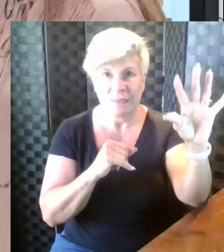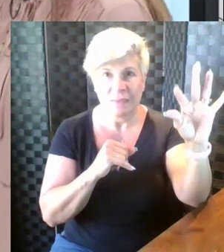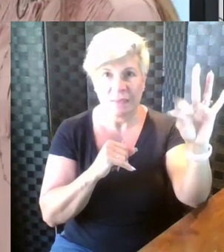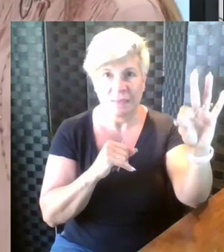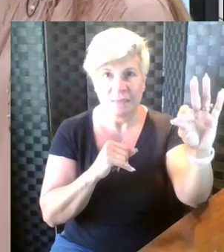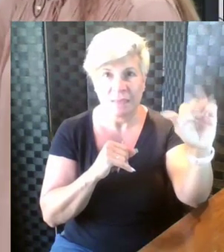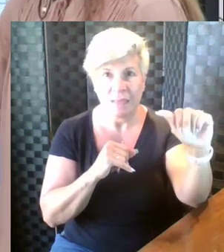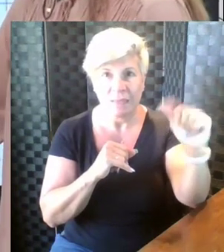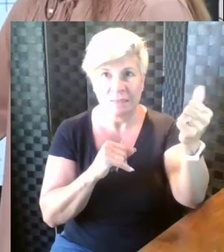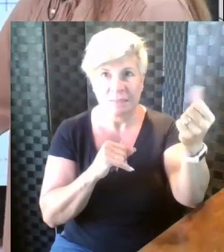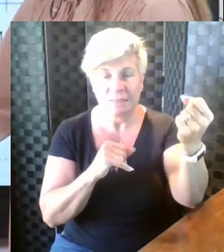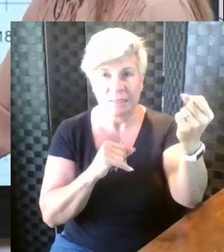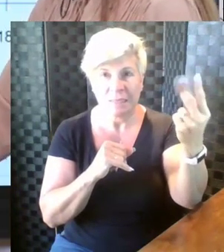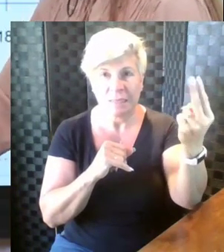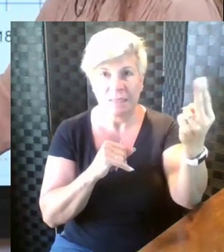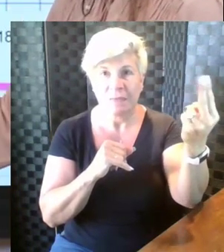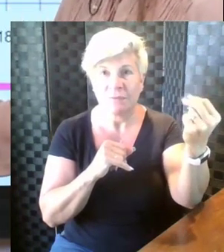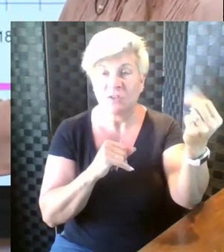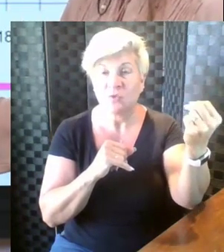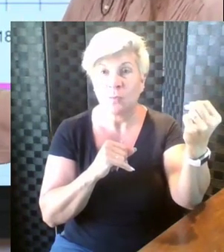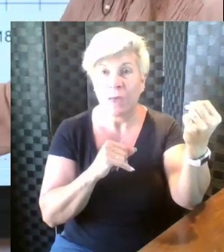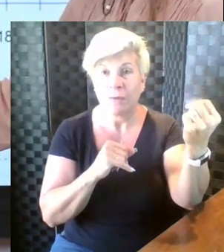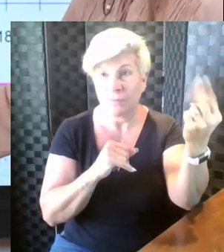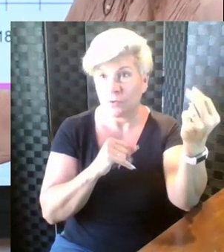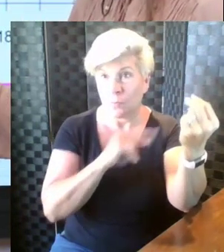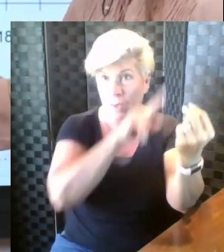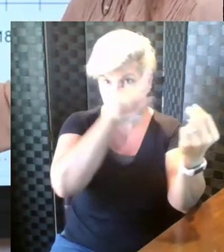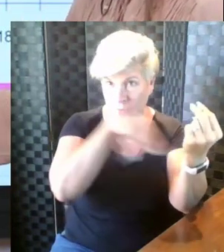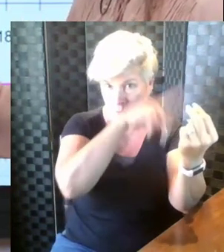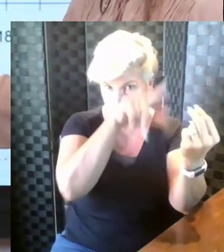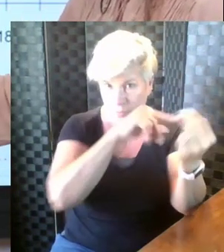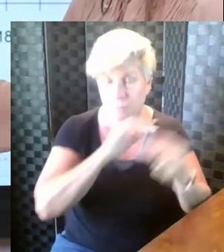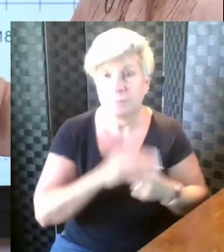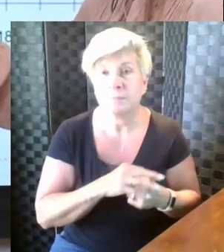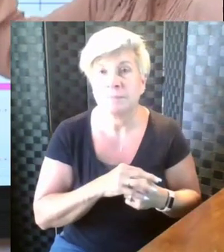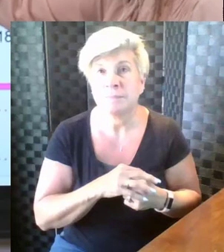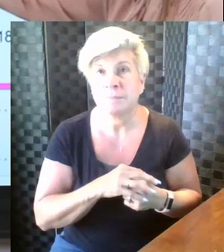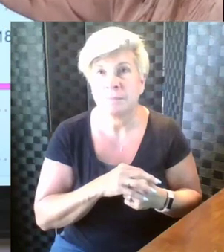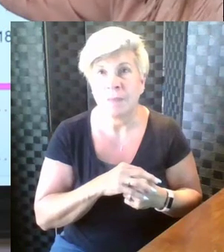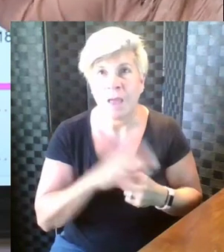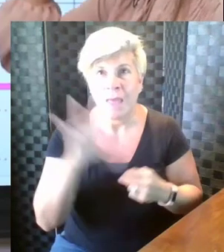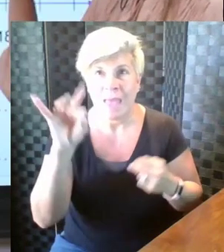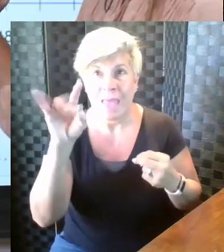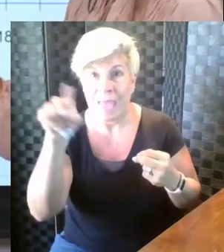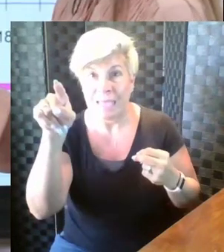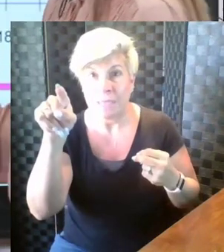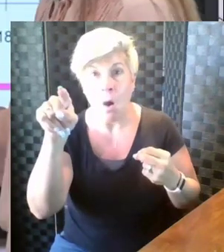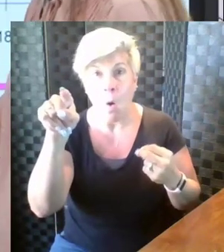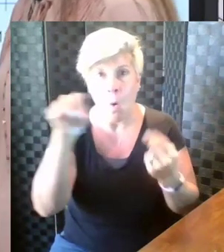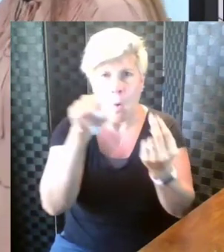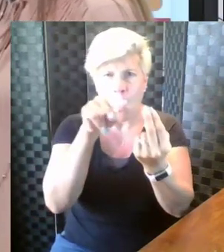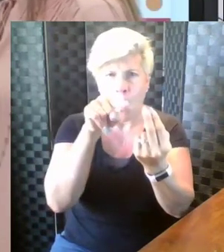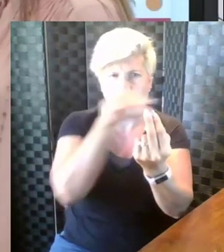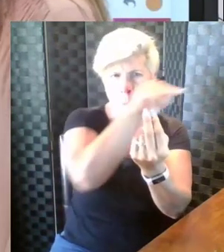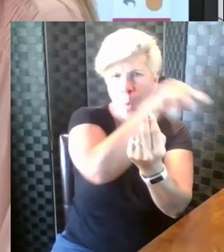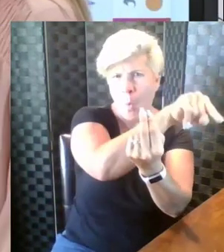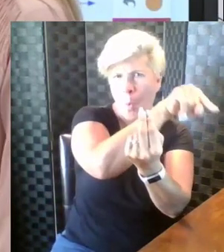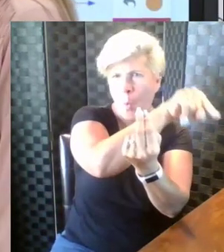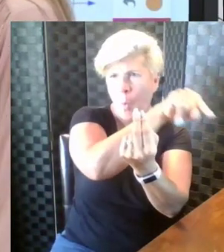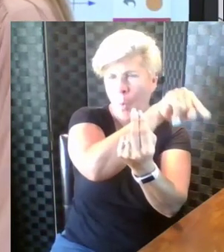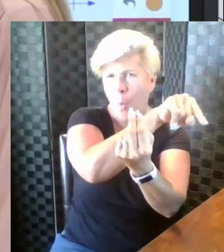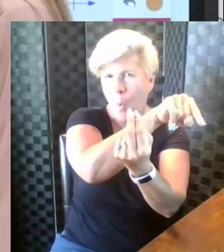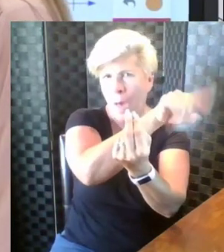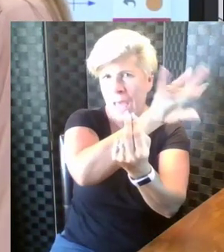7, 8, 9, 10, 11, 12. And I think I already heard the number 8. I'm going to back up a little bit.